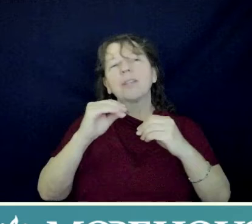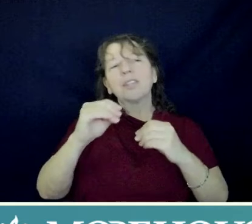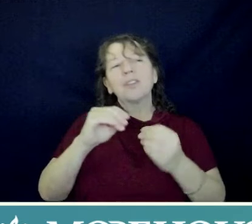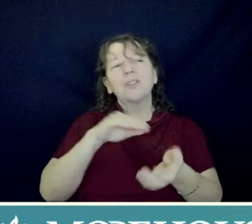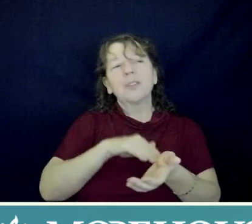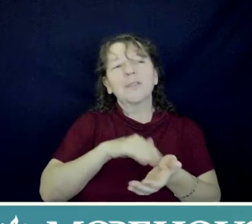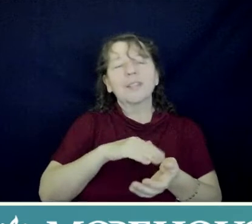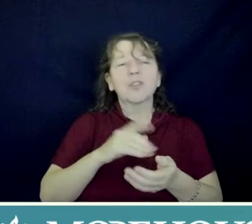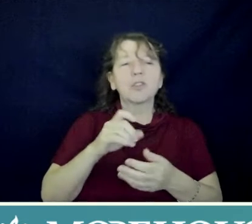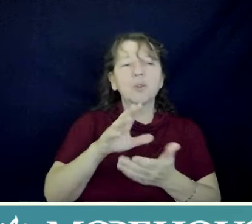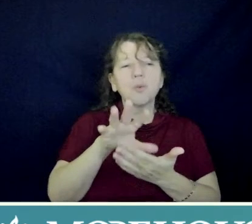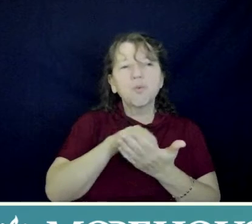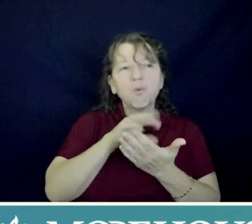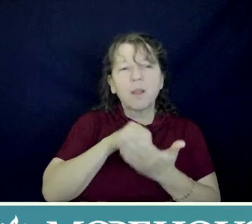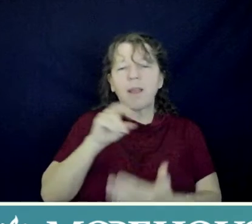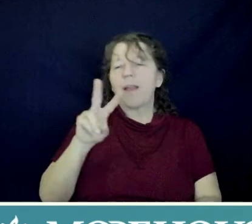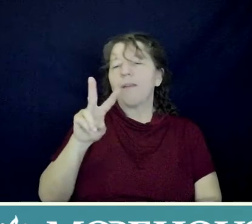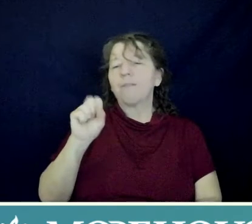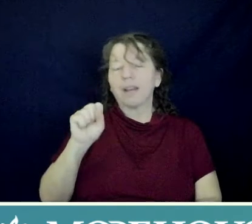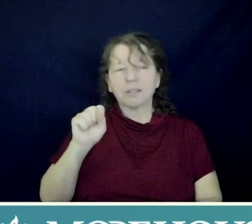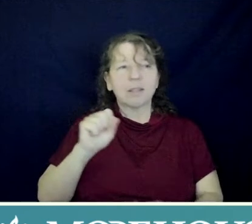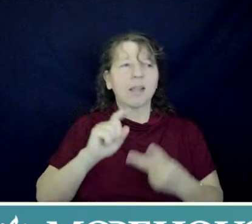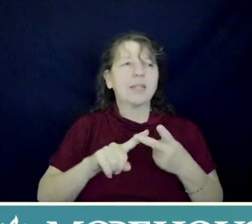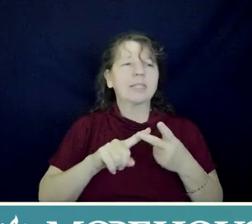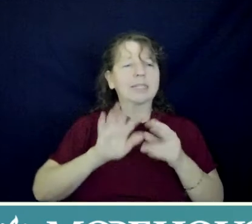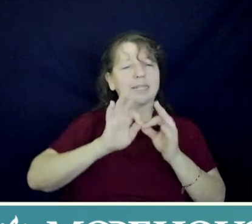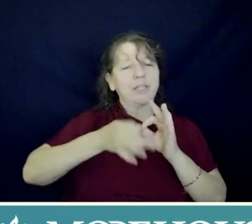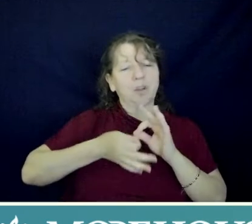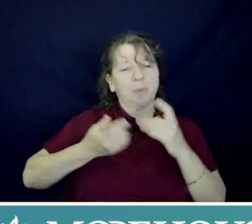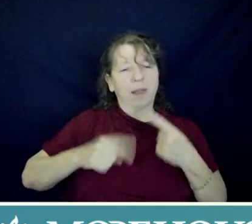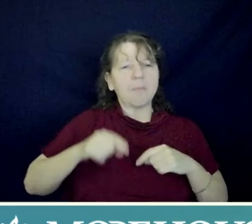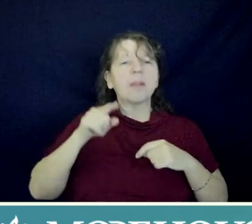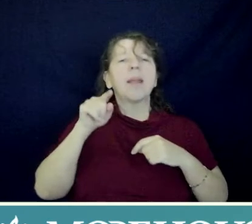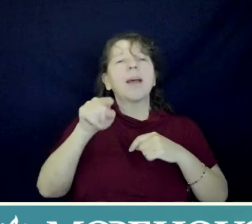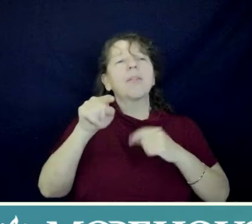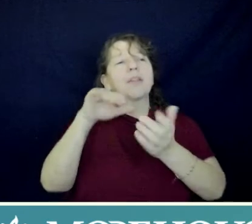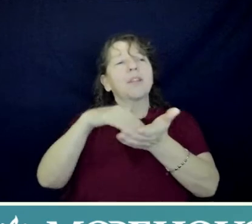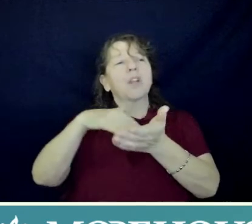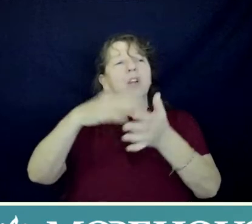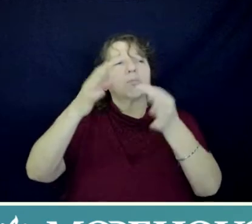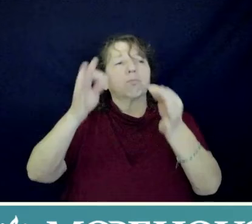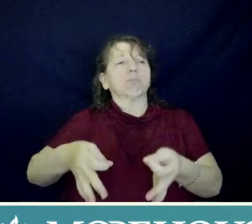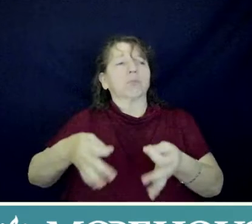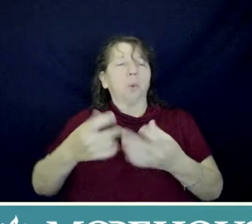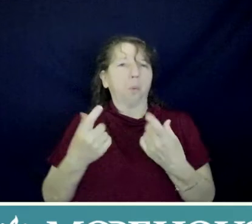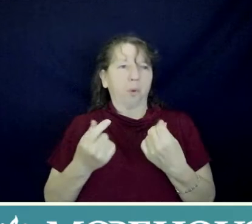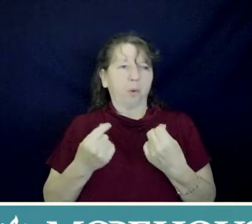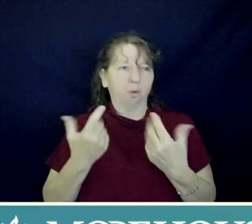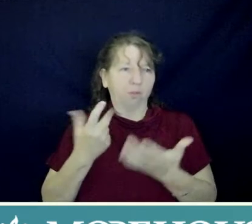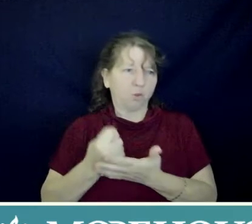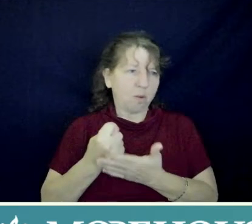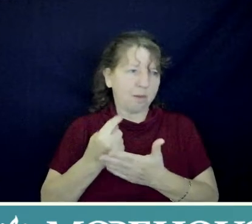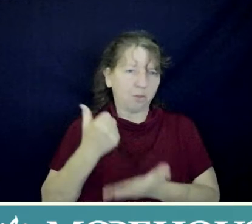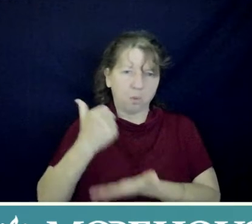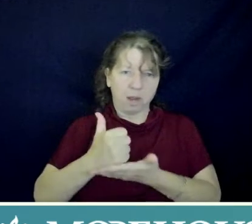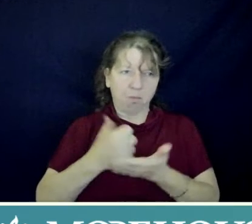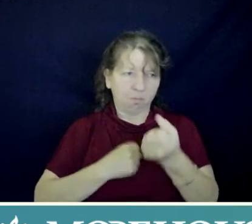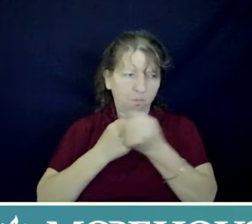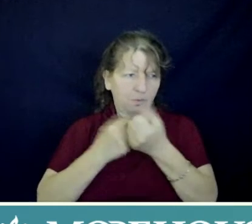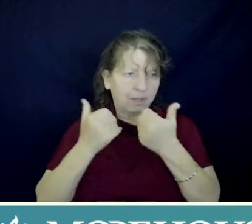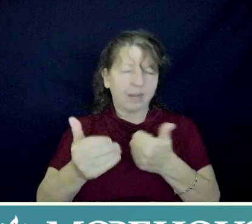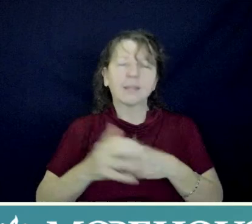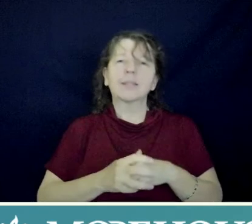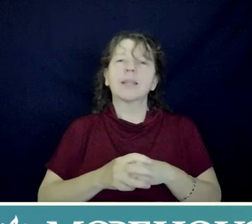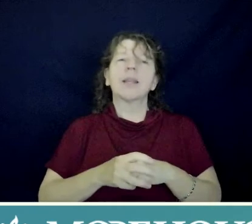signs, interpret the results, and make clinical decisions out of those results. And we're also supporting clients with their viral